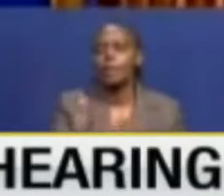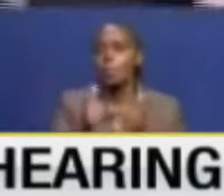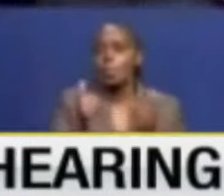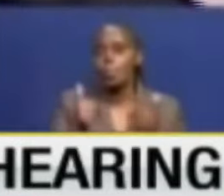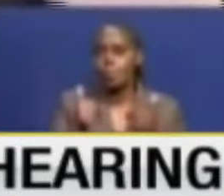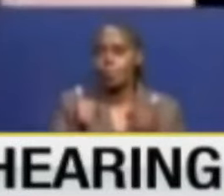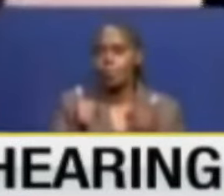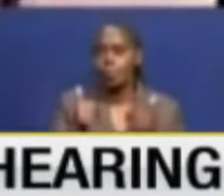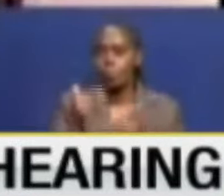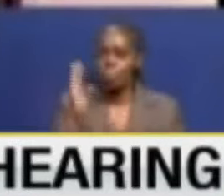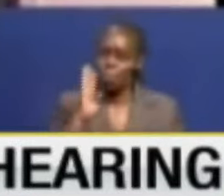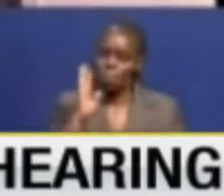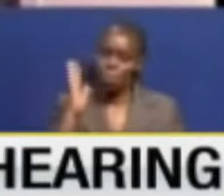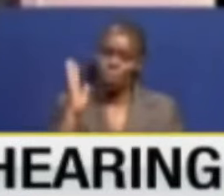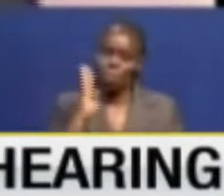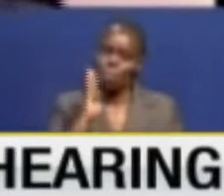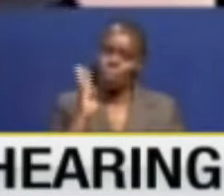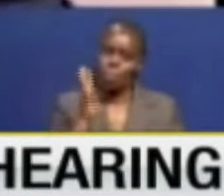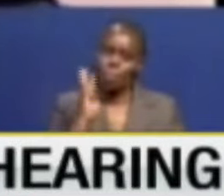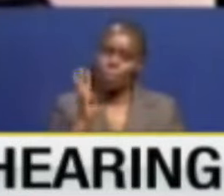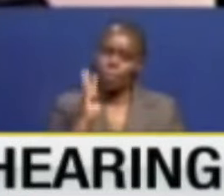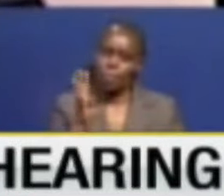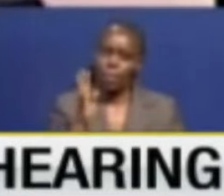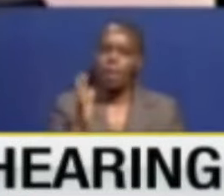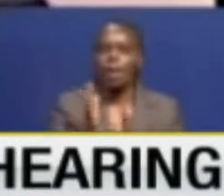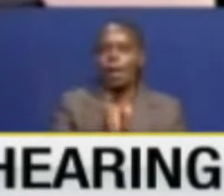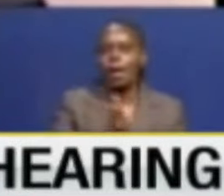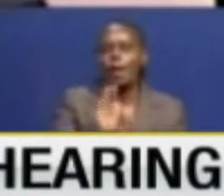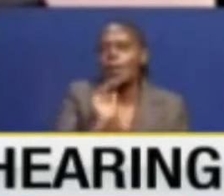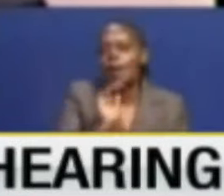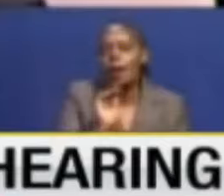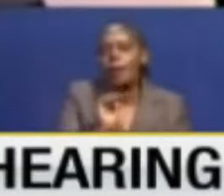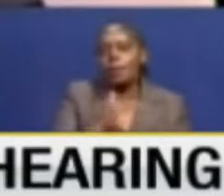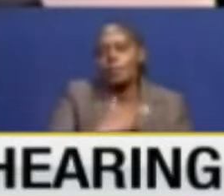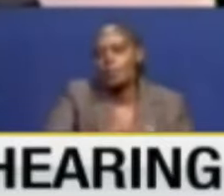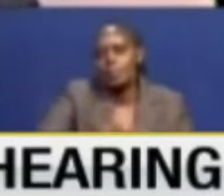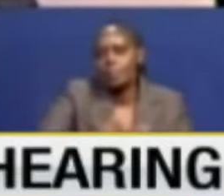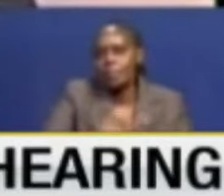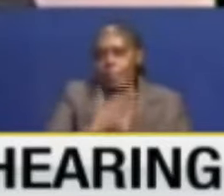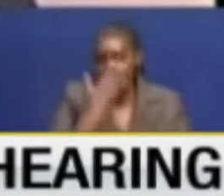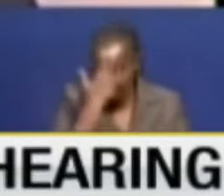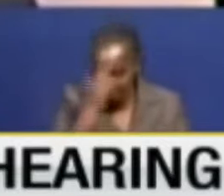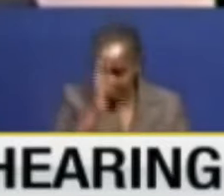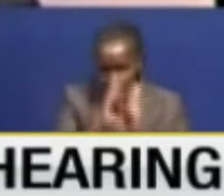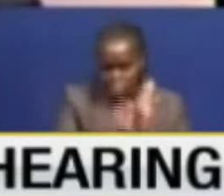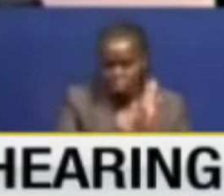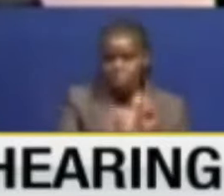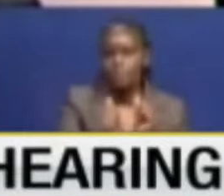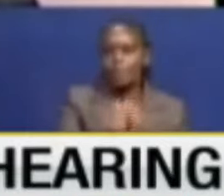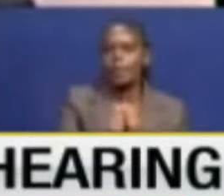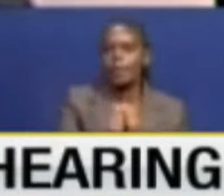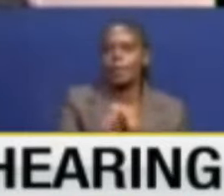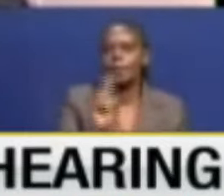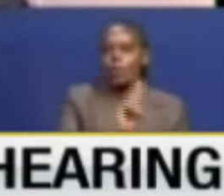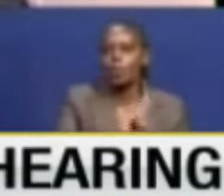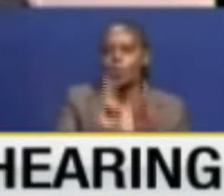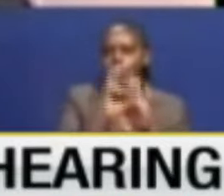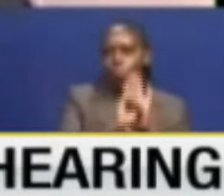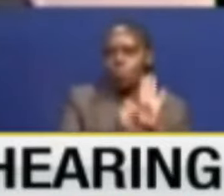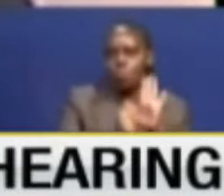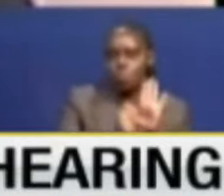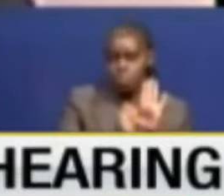before we make our address, and I seek leave on Rule 10 of the